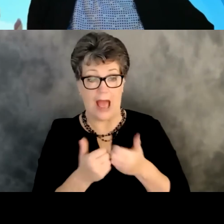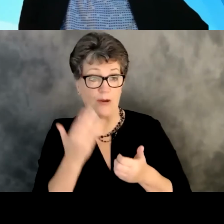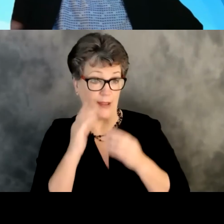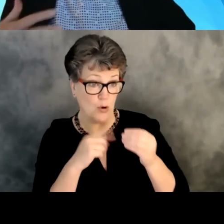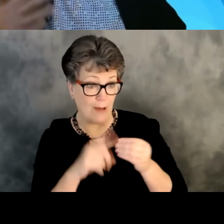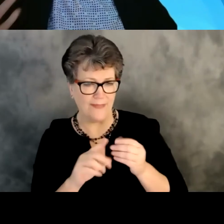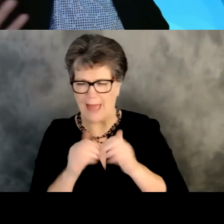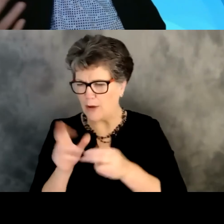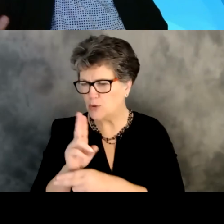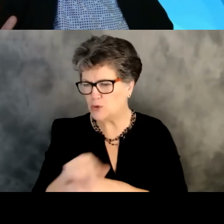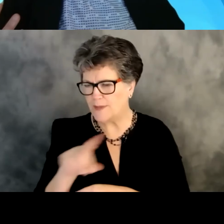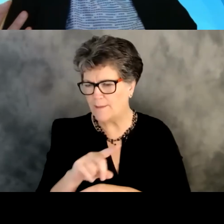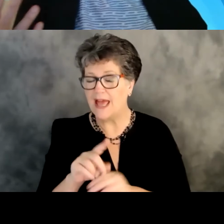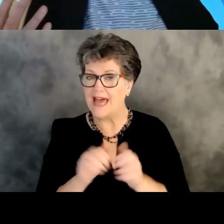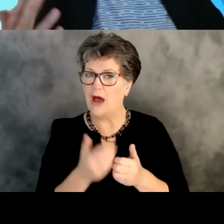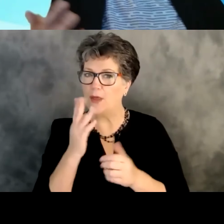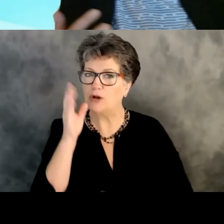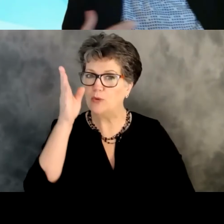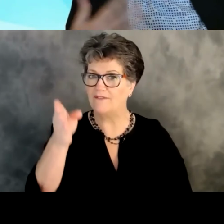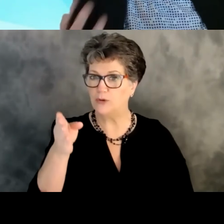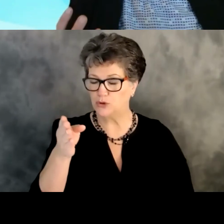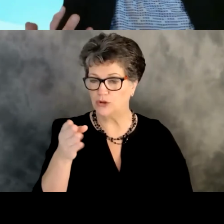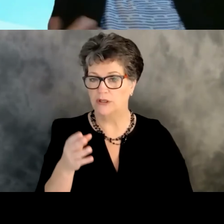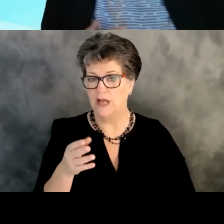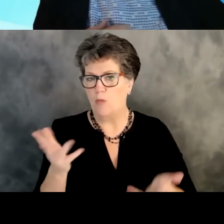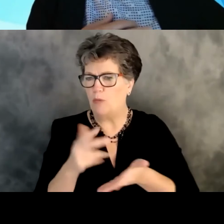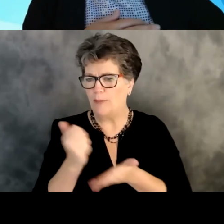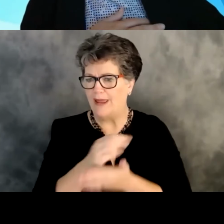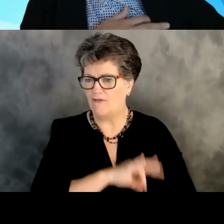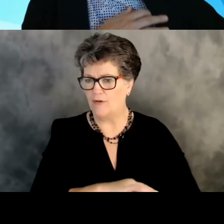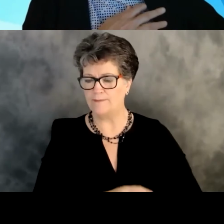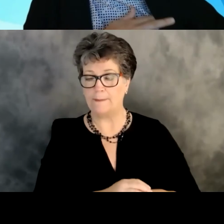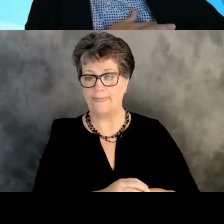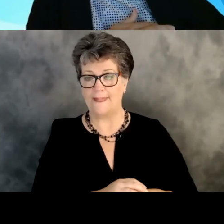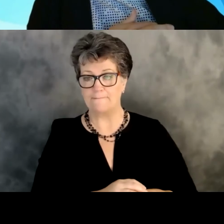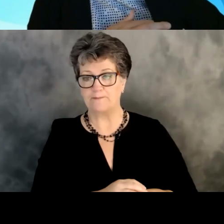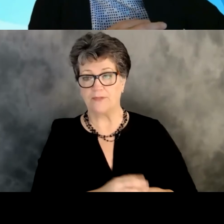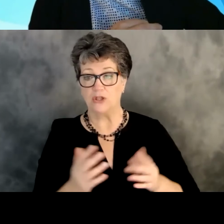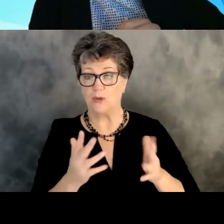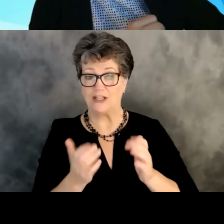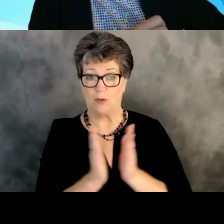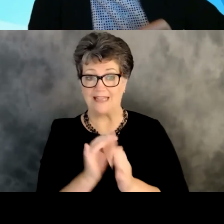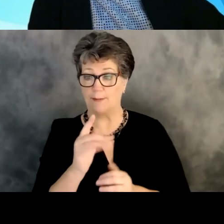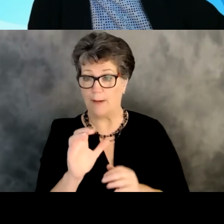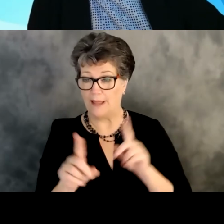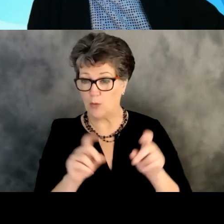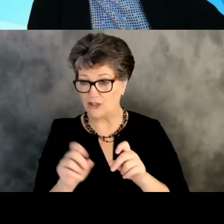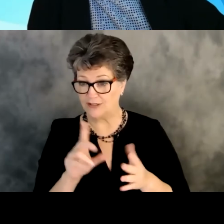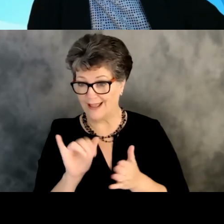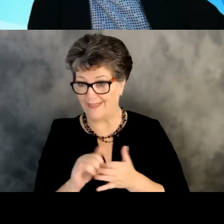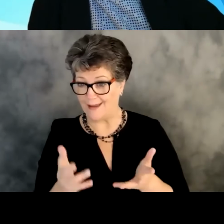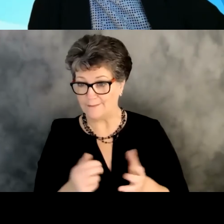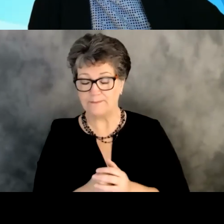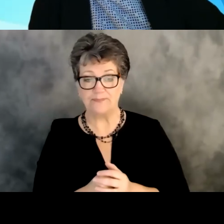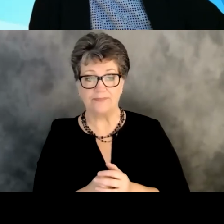they access them, and how they would like to in the future, and what would be helpful. So we'd like to ask some public questions like that. And as we